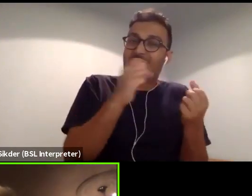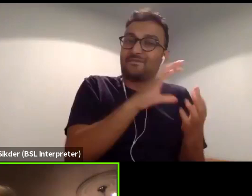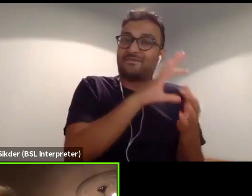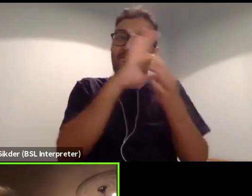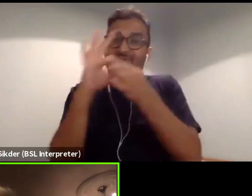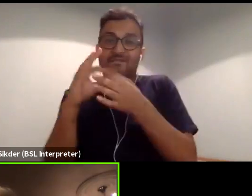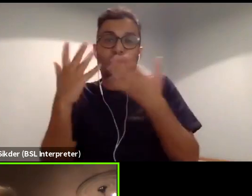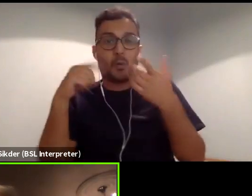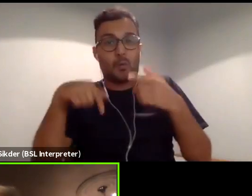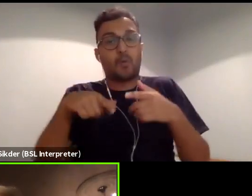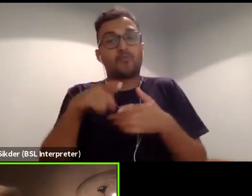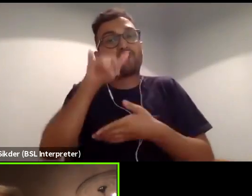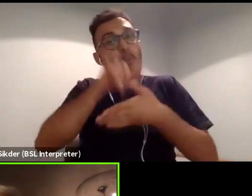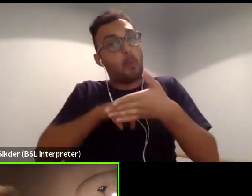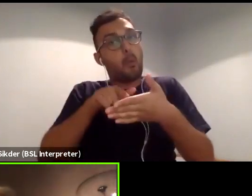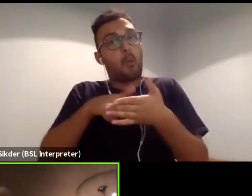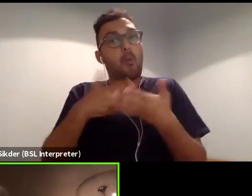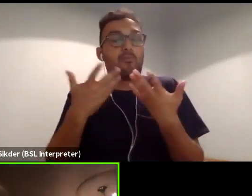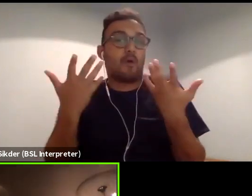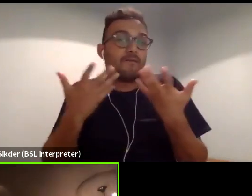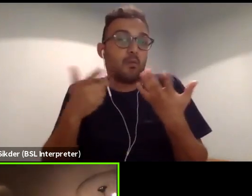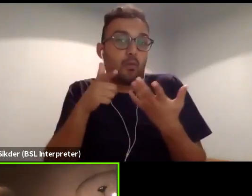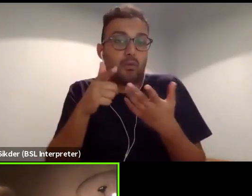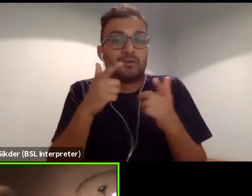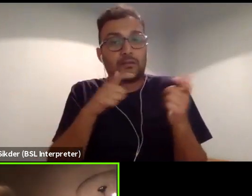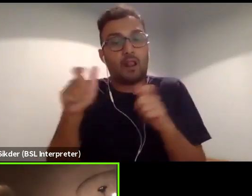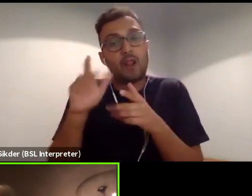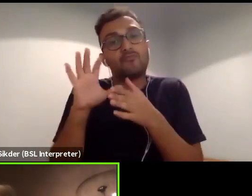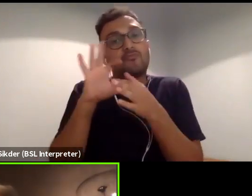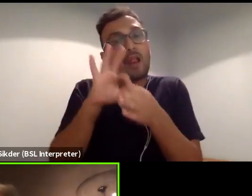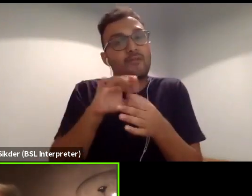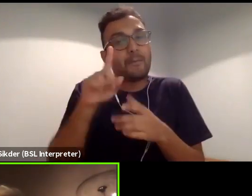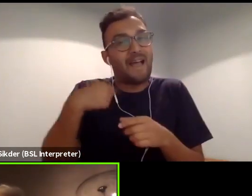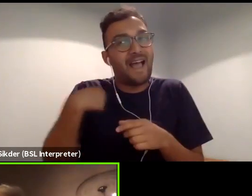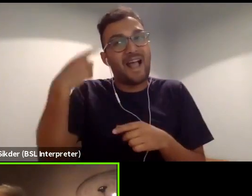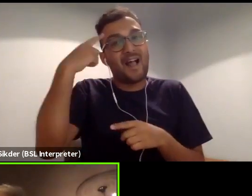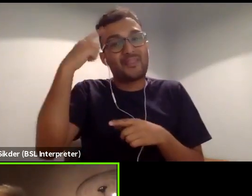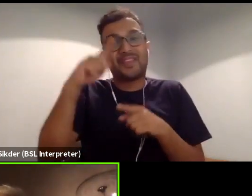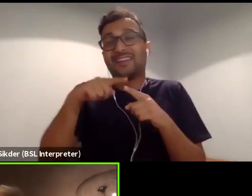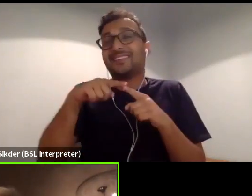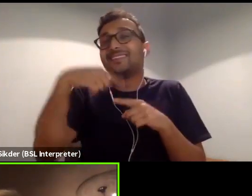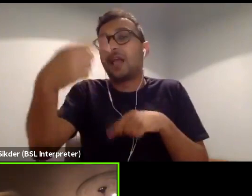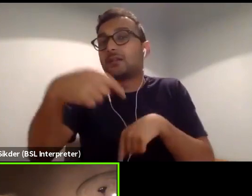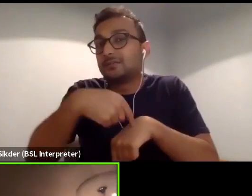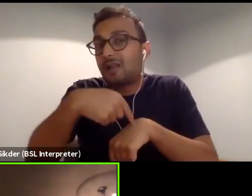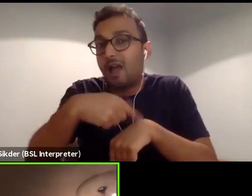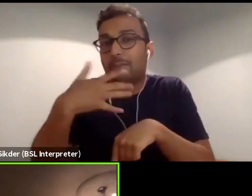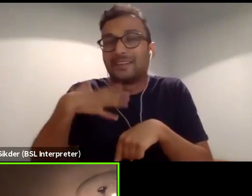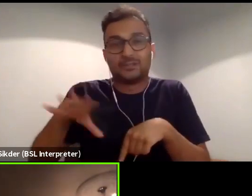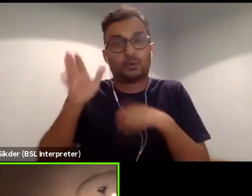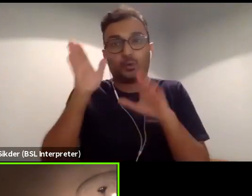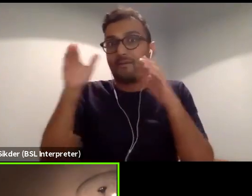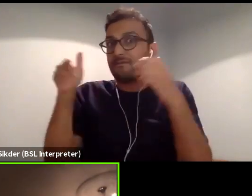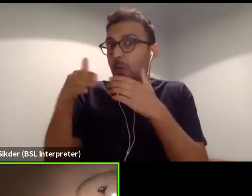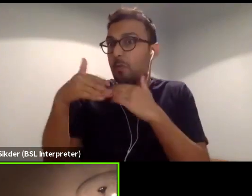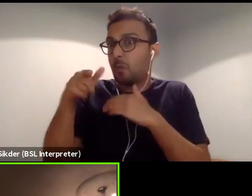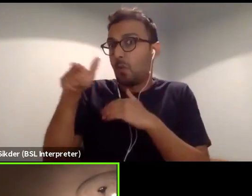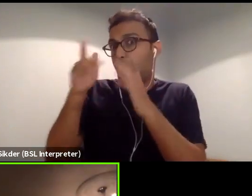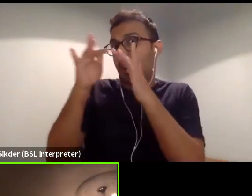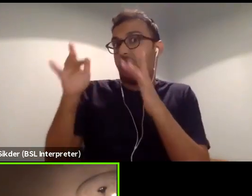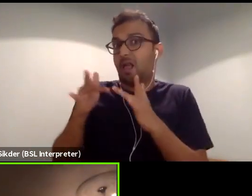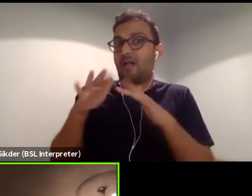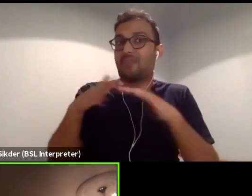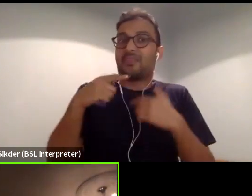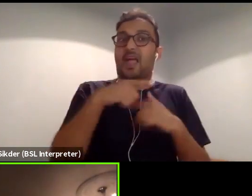But I think next time round, we're going to have to concentrate very, very extensively on. I mean, I say this in part because